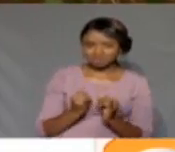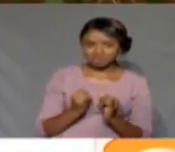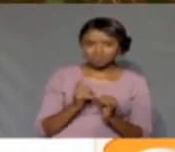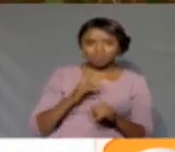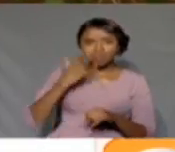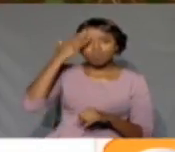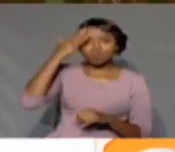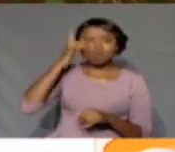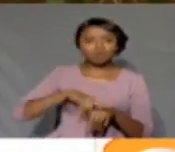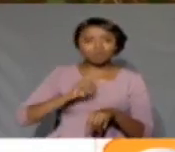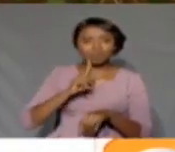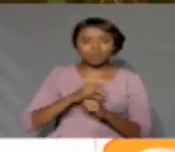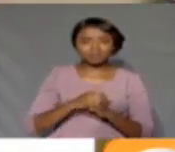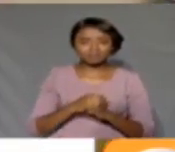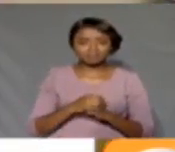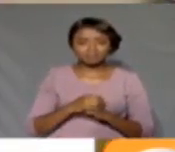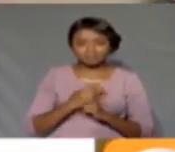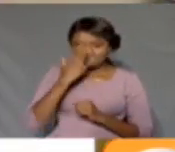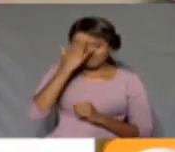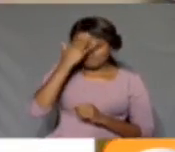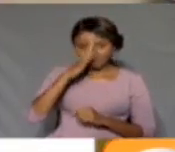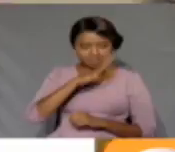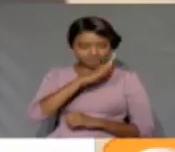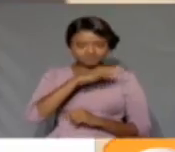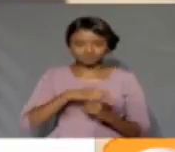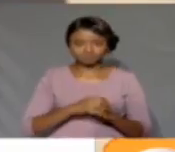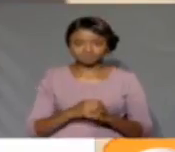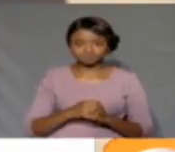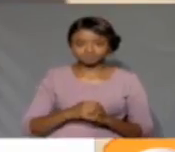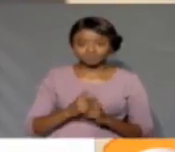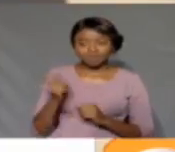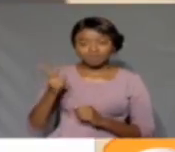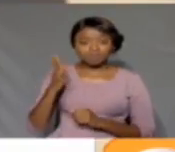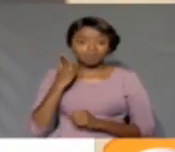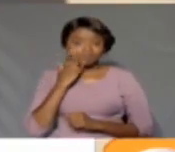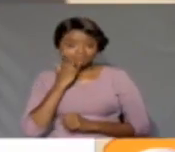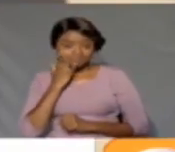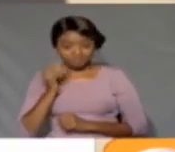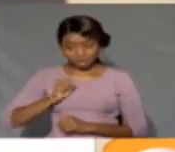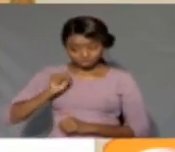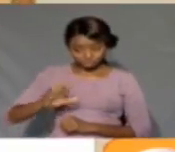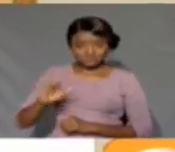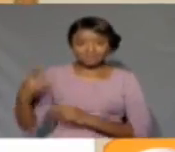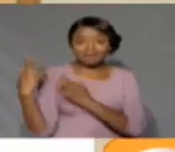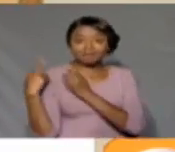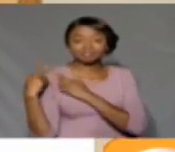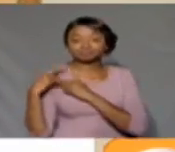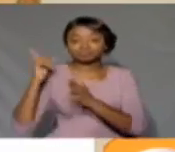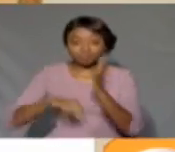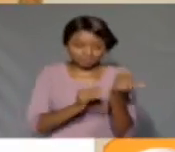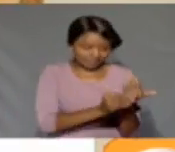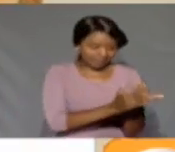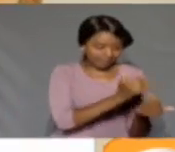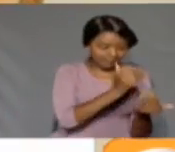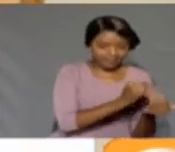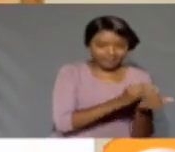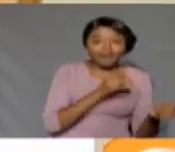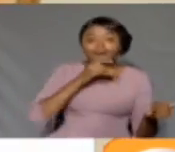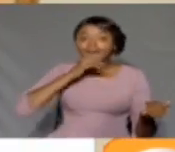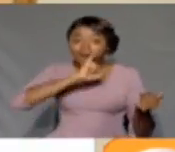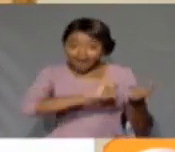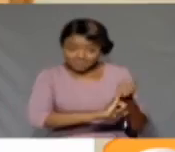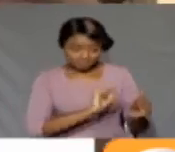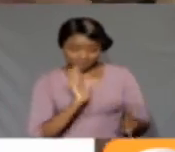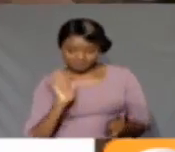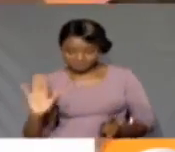Jumatatu jana. Mother and daughter were engaged in nursing John Mwai, the man of the house, at the Meridian Hospital,